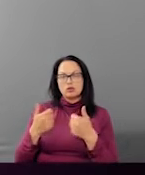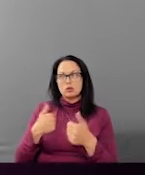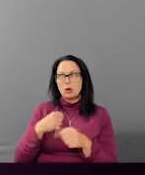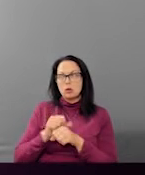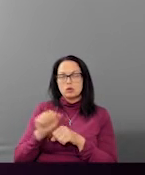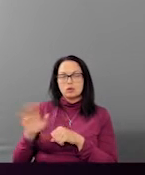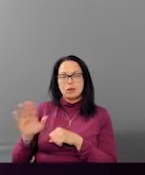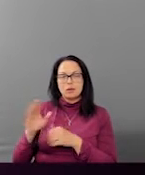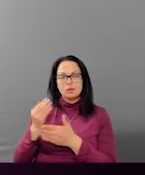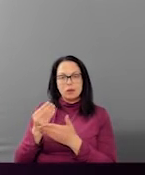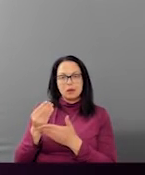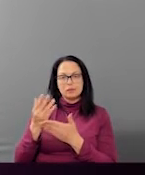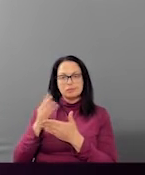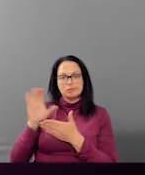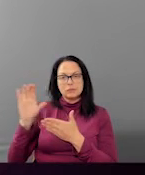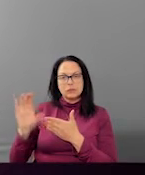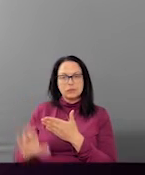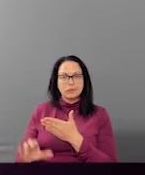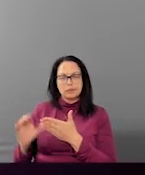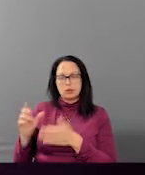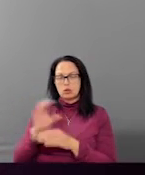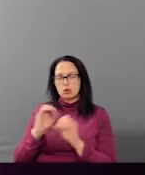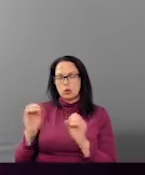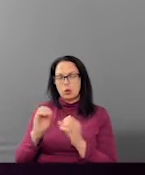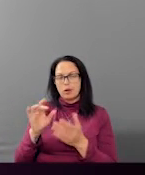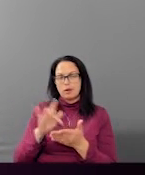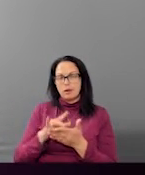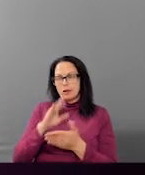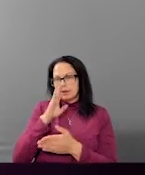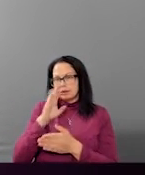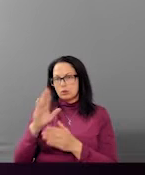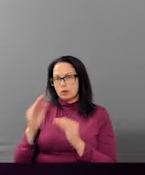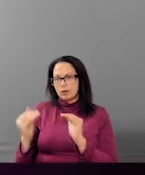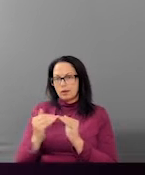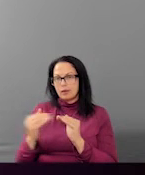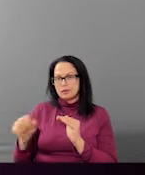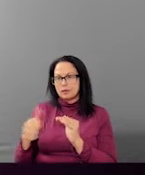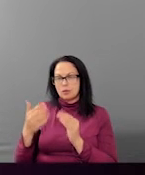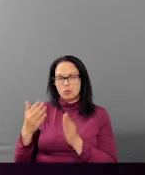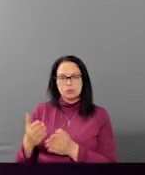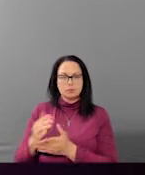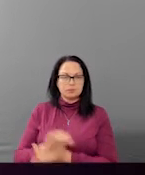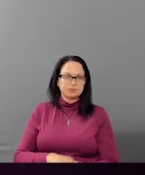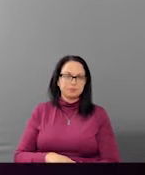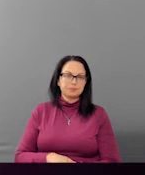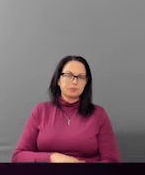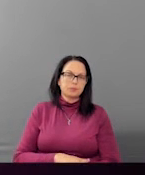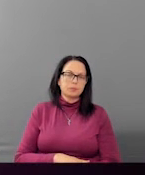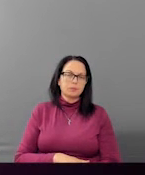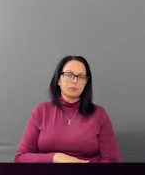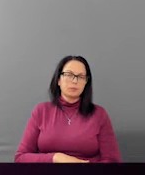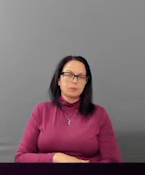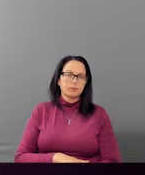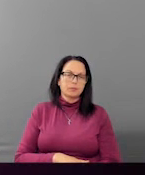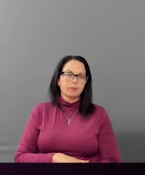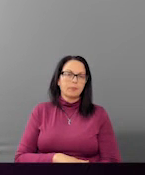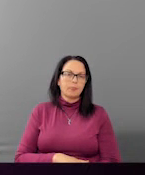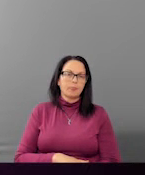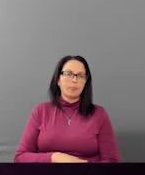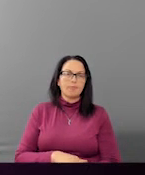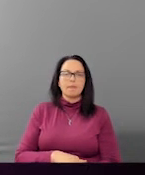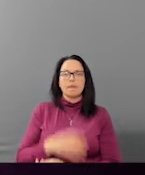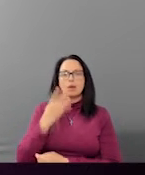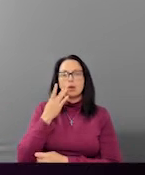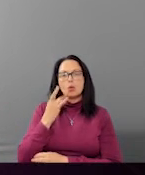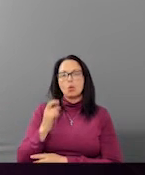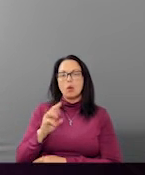to, and it's done. There's no one in the middle. I can directly access any other peer in the network. And then why Web3? So